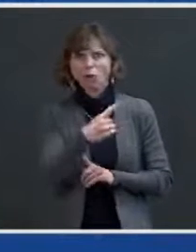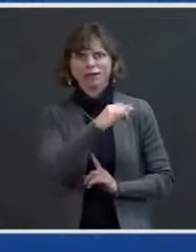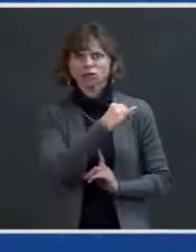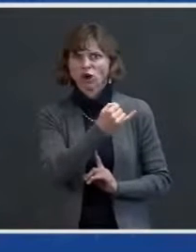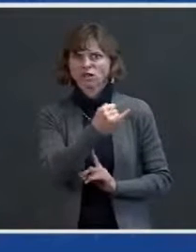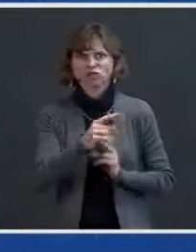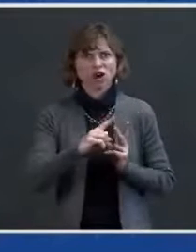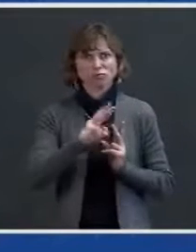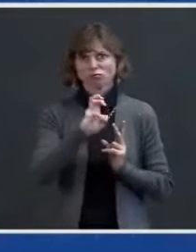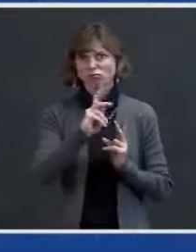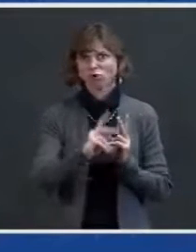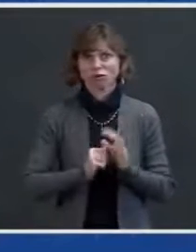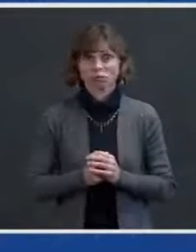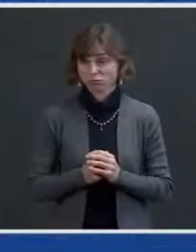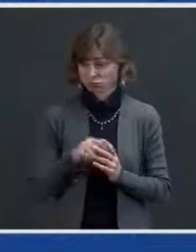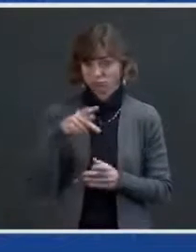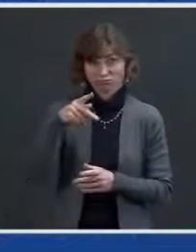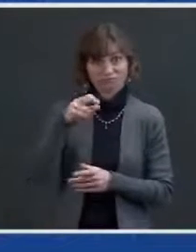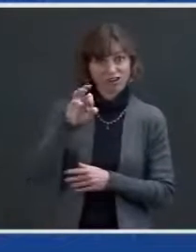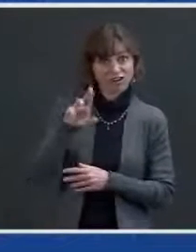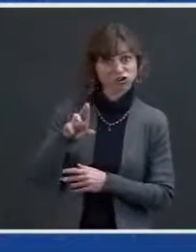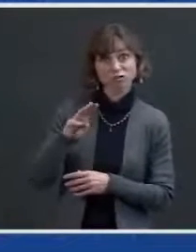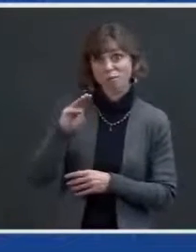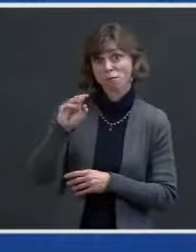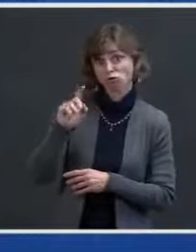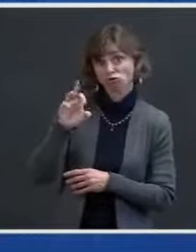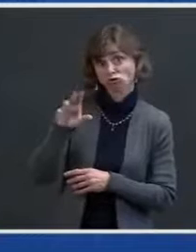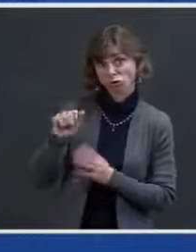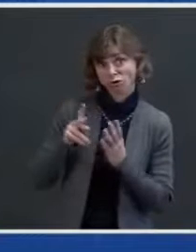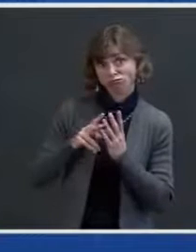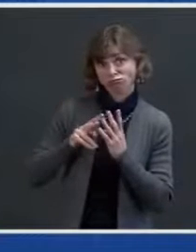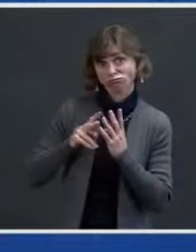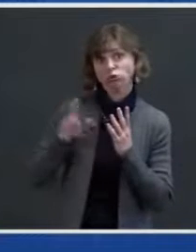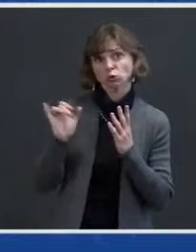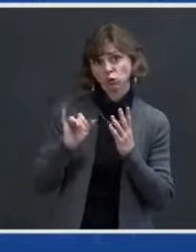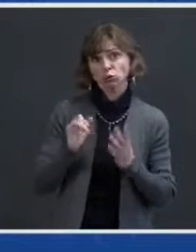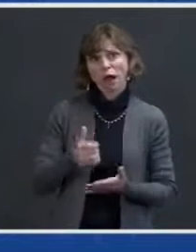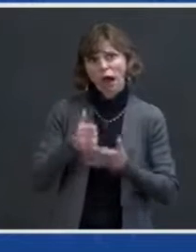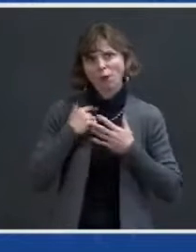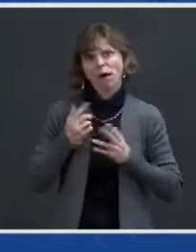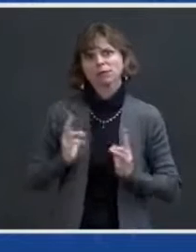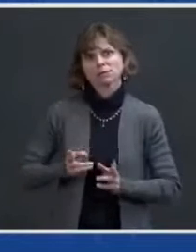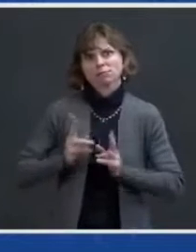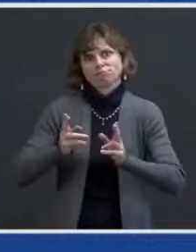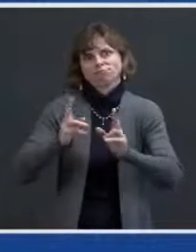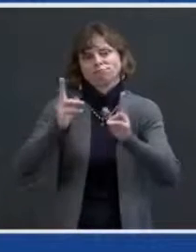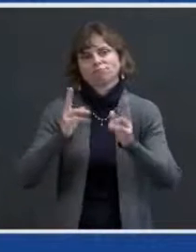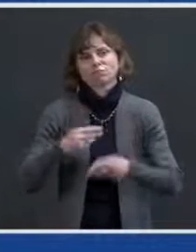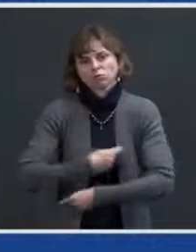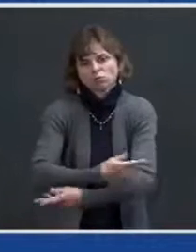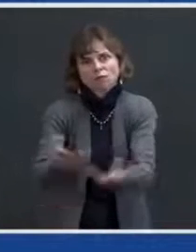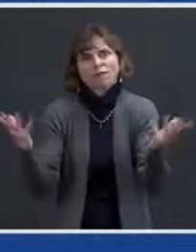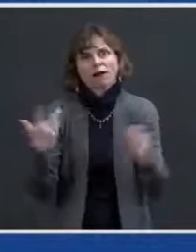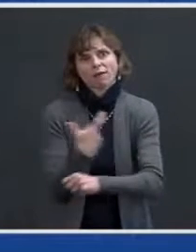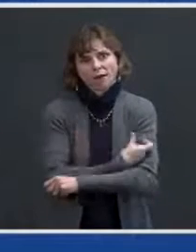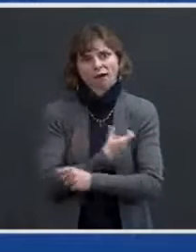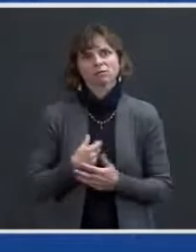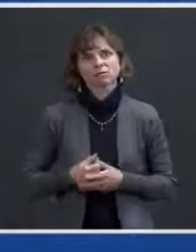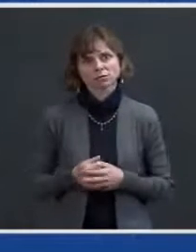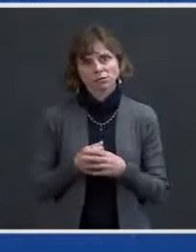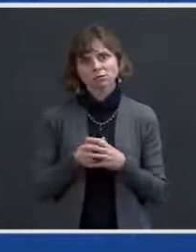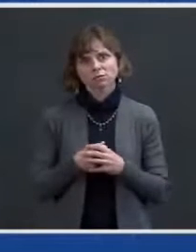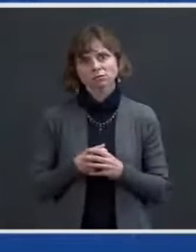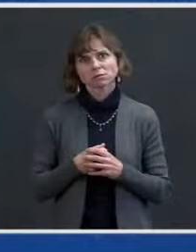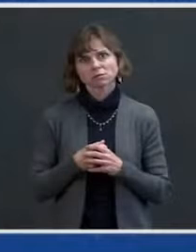and Merck. Pfizer, Moderna also work closely with us to help speed up the delivery of millions more doses.